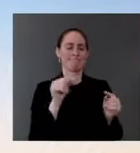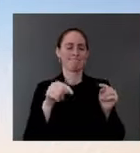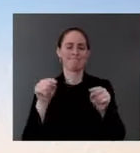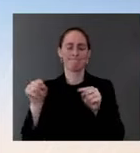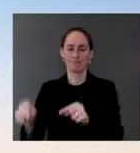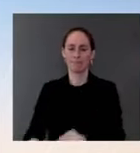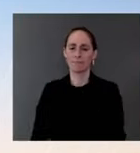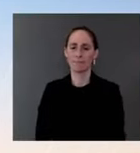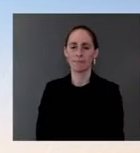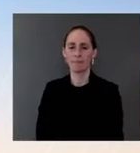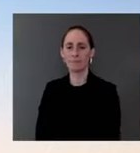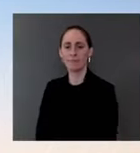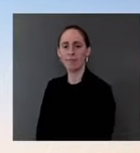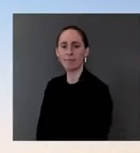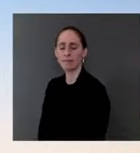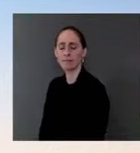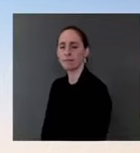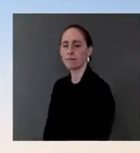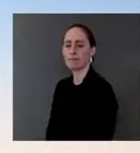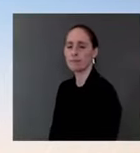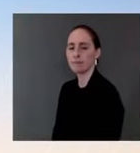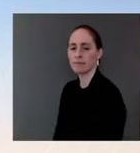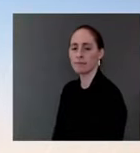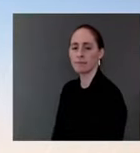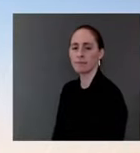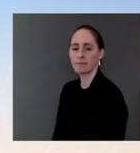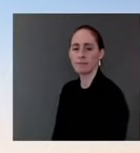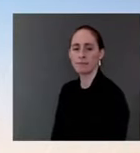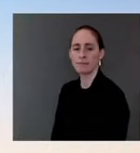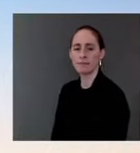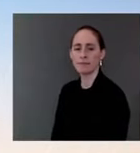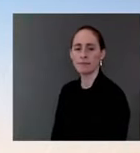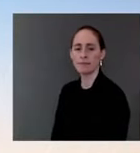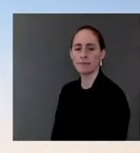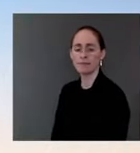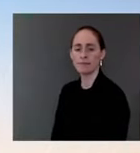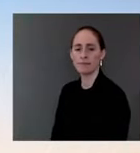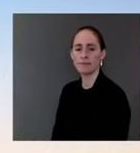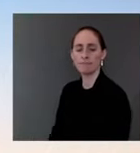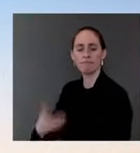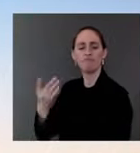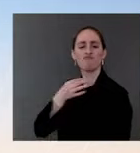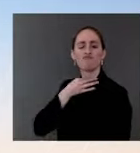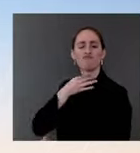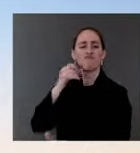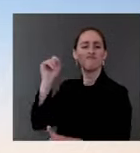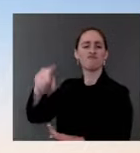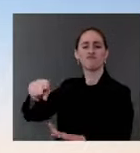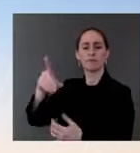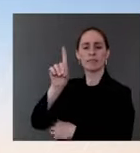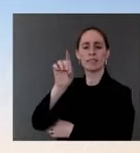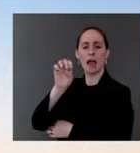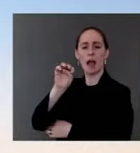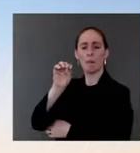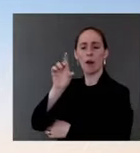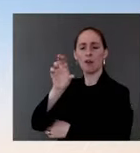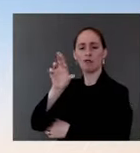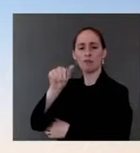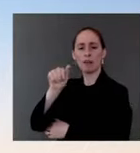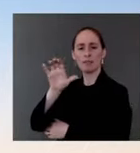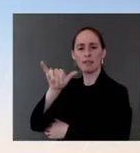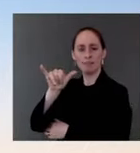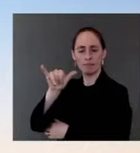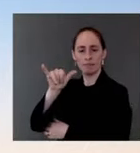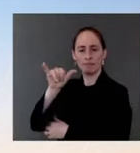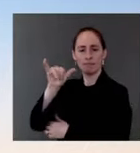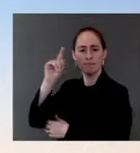Sure. Former President Trump has been undermining the 2020 election result for most of this